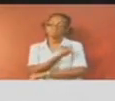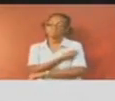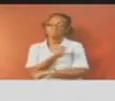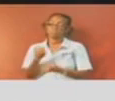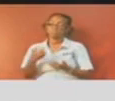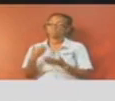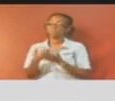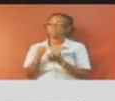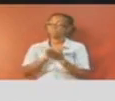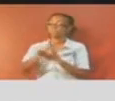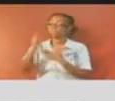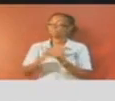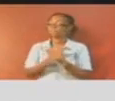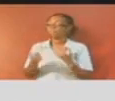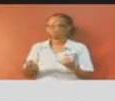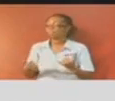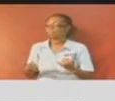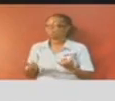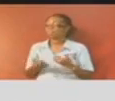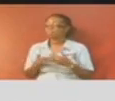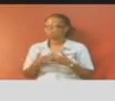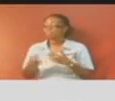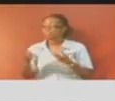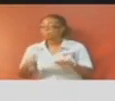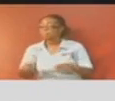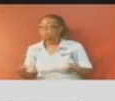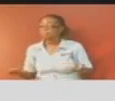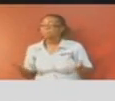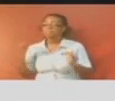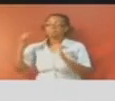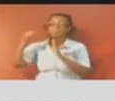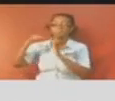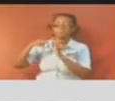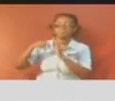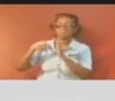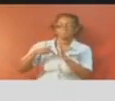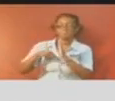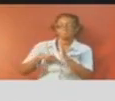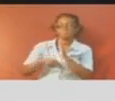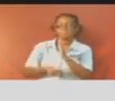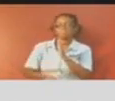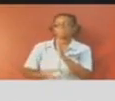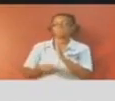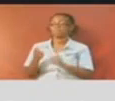their cases have gone considerably down. They were able to vaccinate approximately